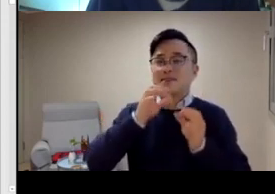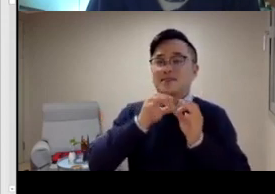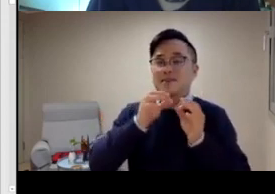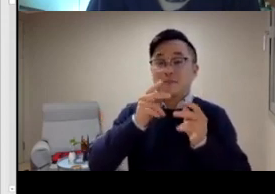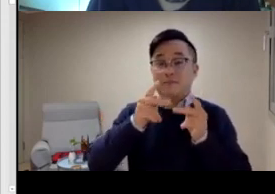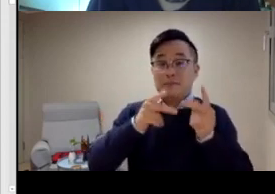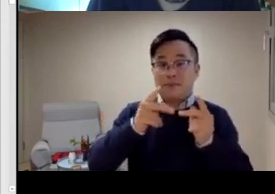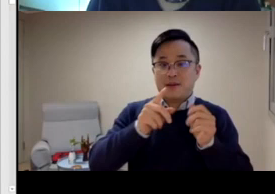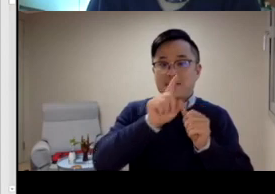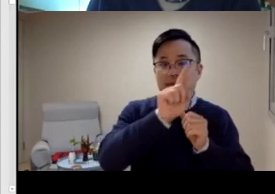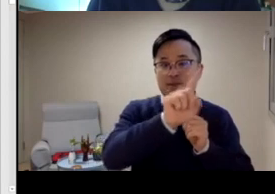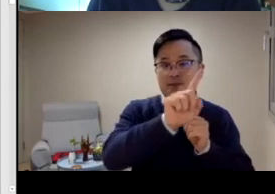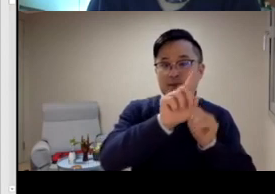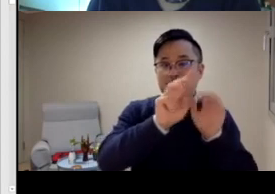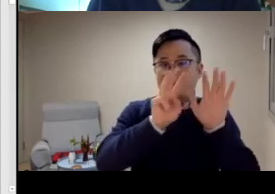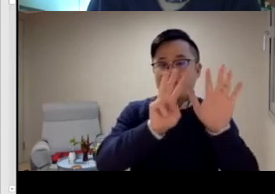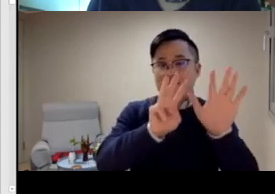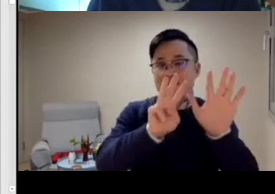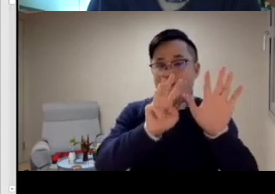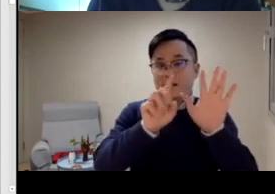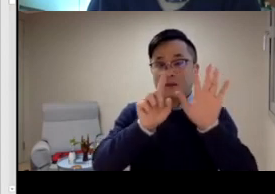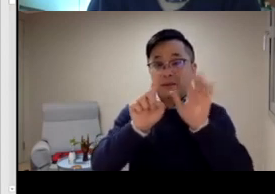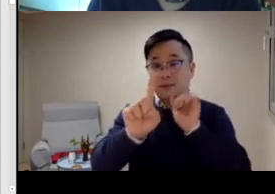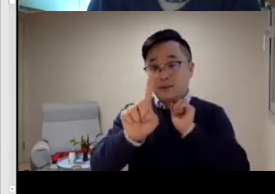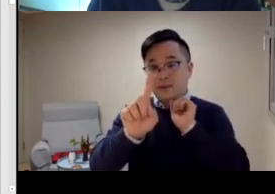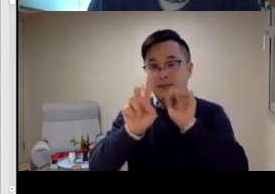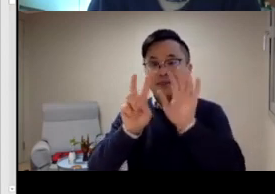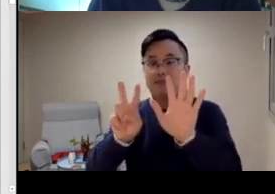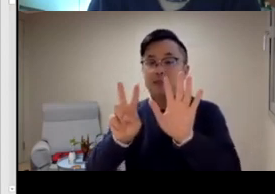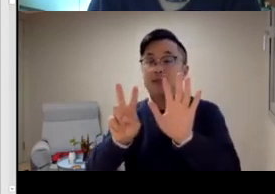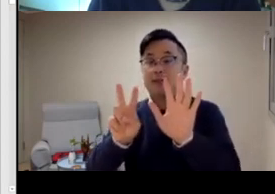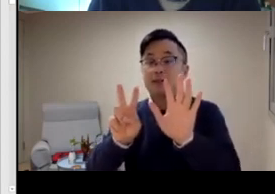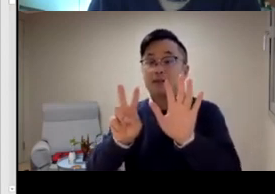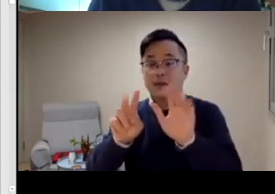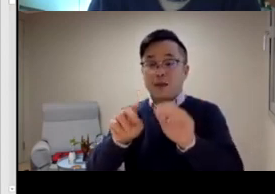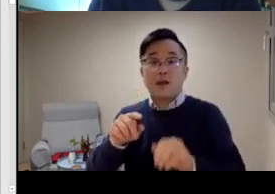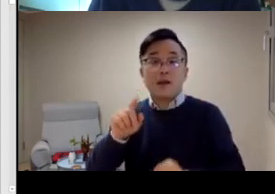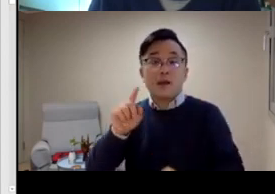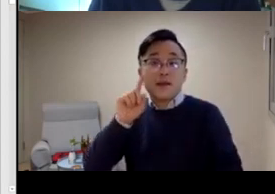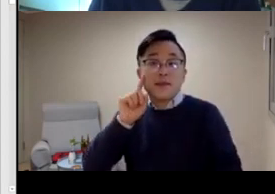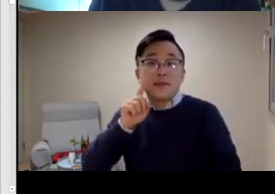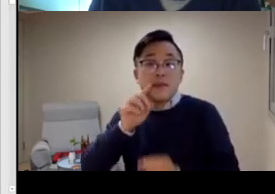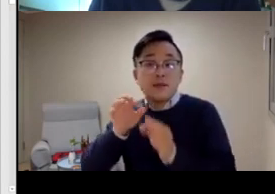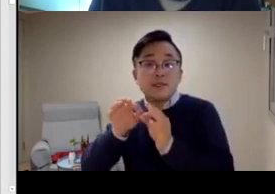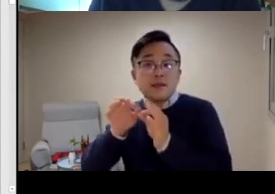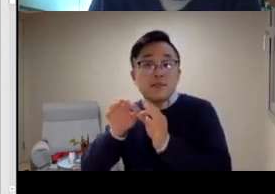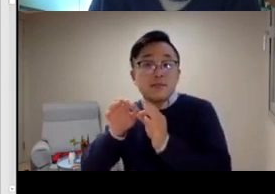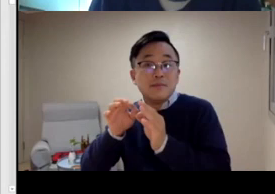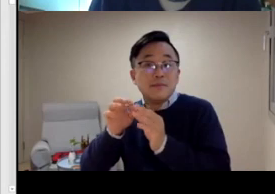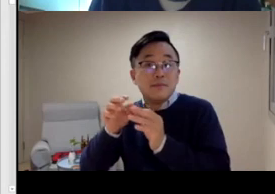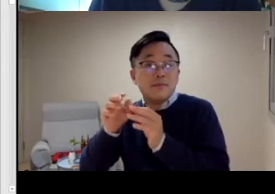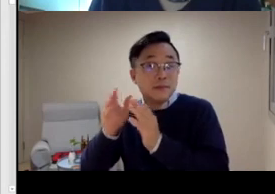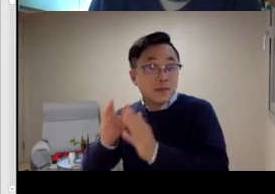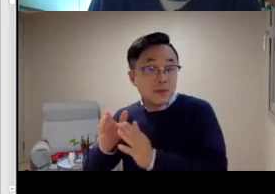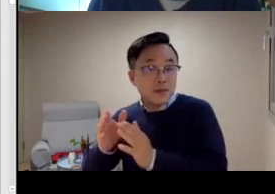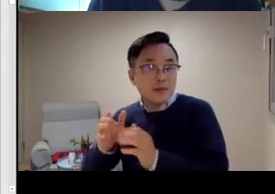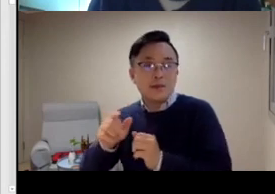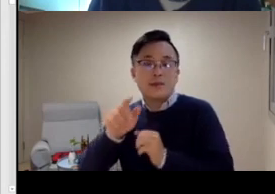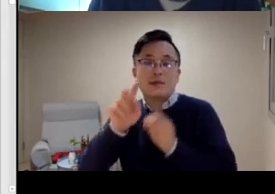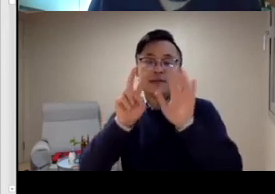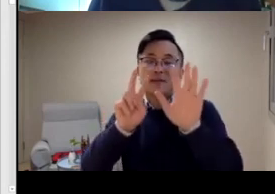are quite a few people. We have there, as you see, 1,817 people who have been certified.